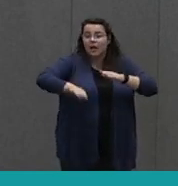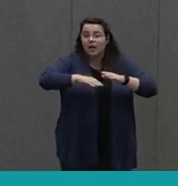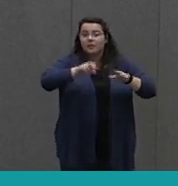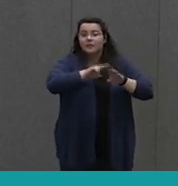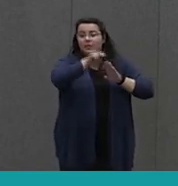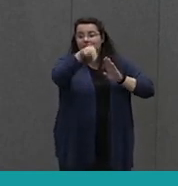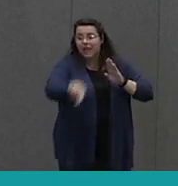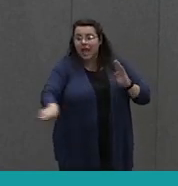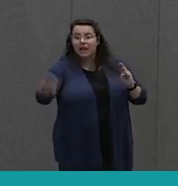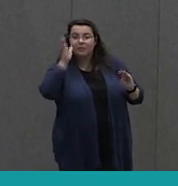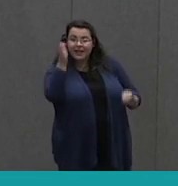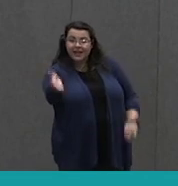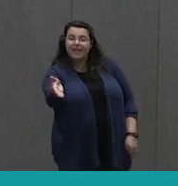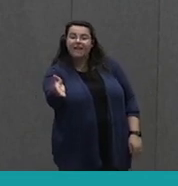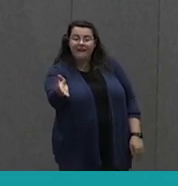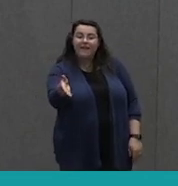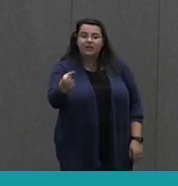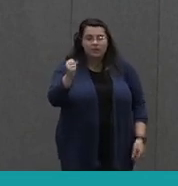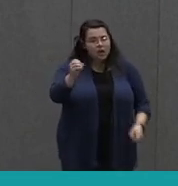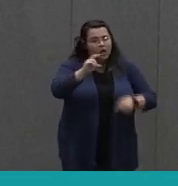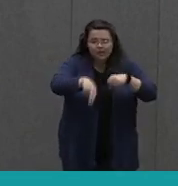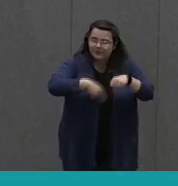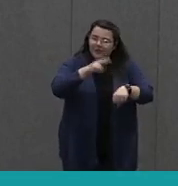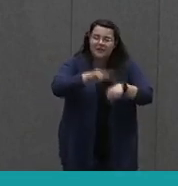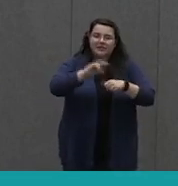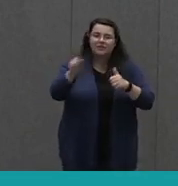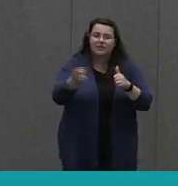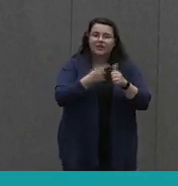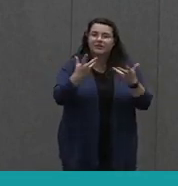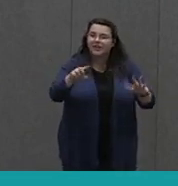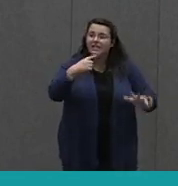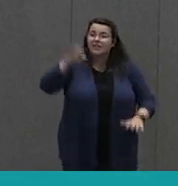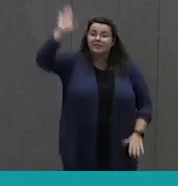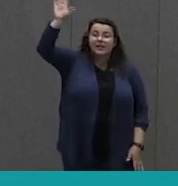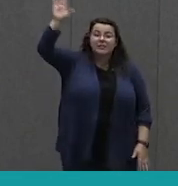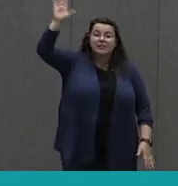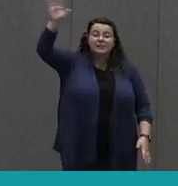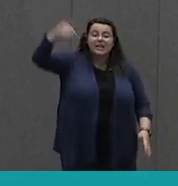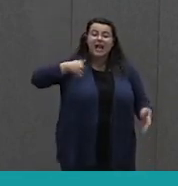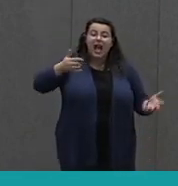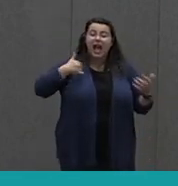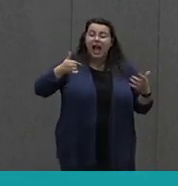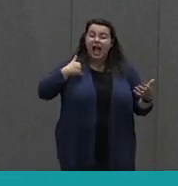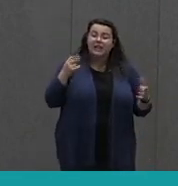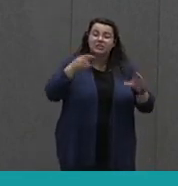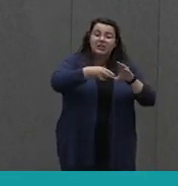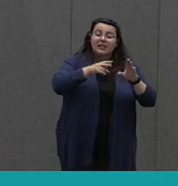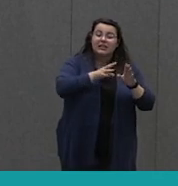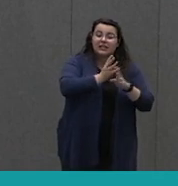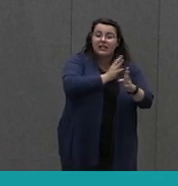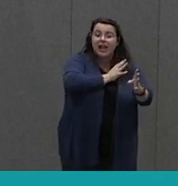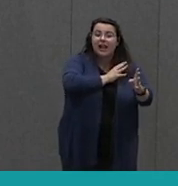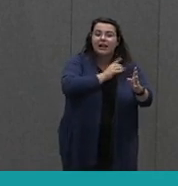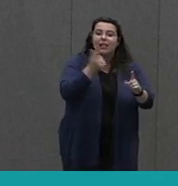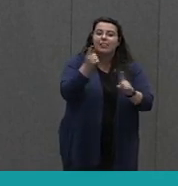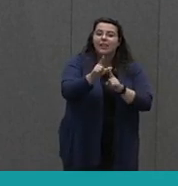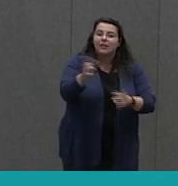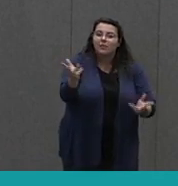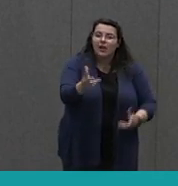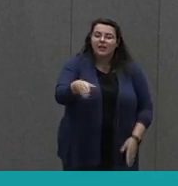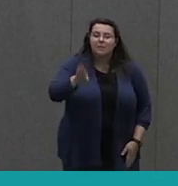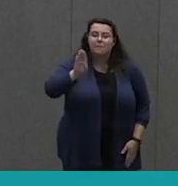So because they're magnets, I can stick them on here and they won't fall down. So I'm going to choose a vowel. Here's my